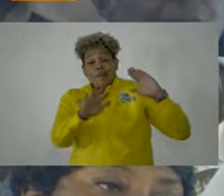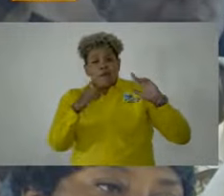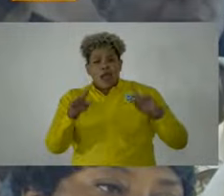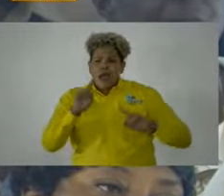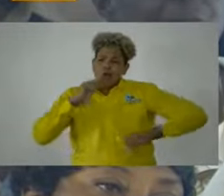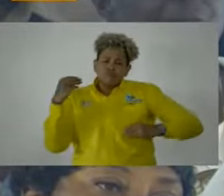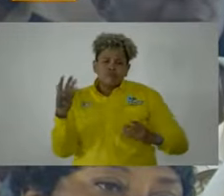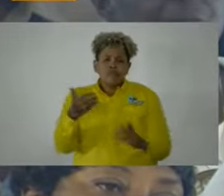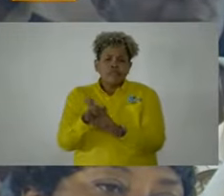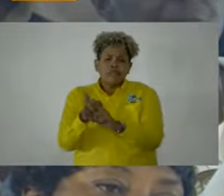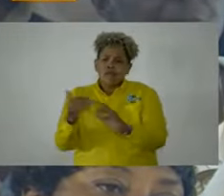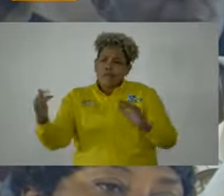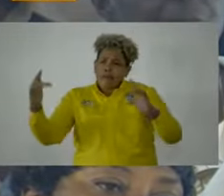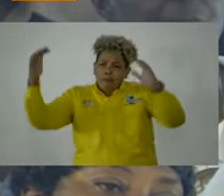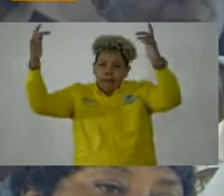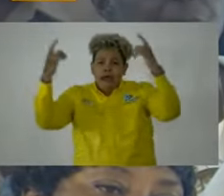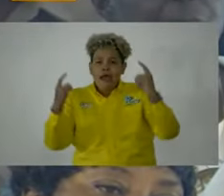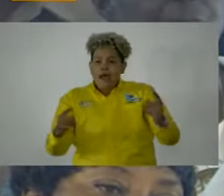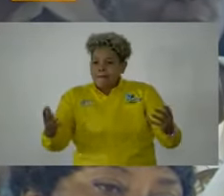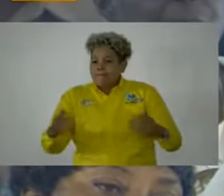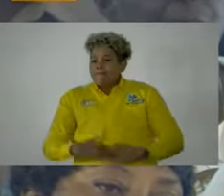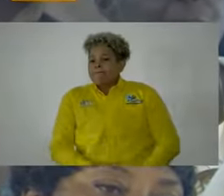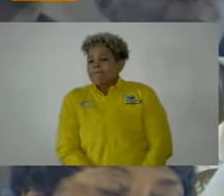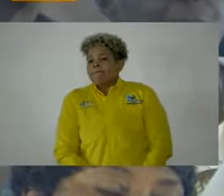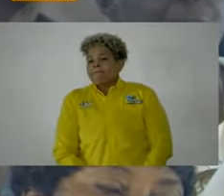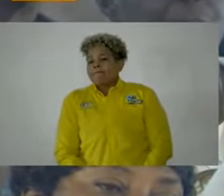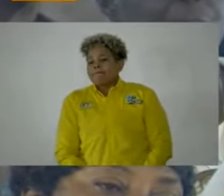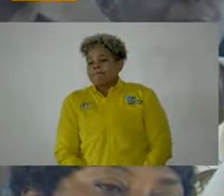in putting themselves forward.